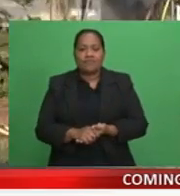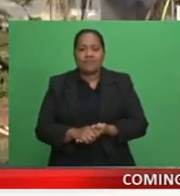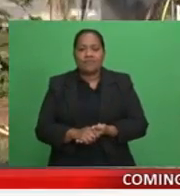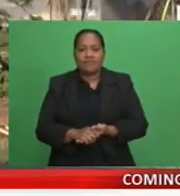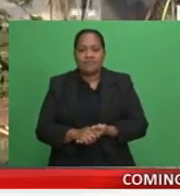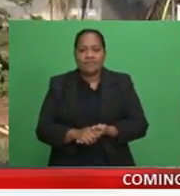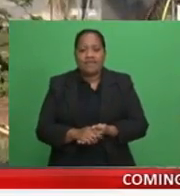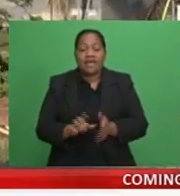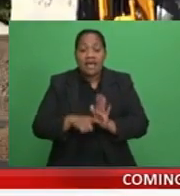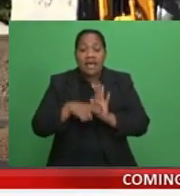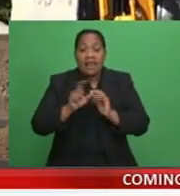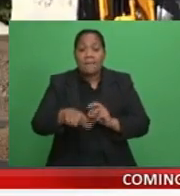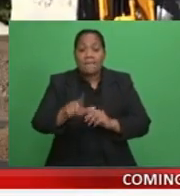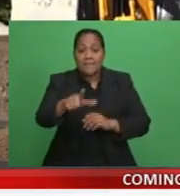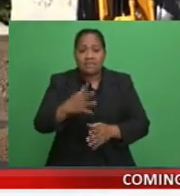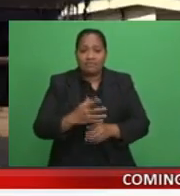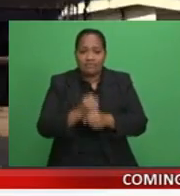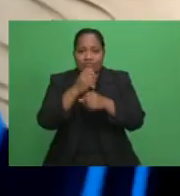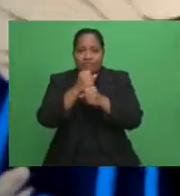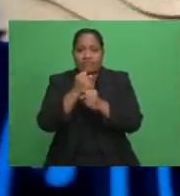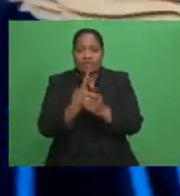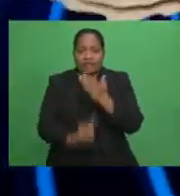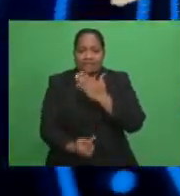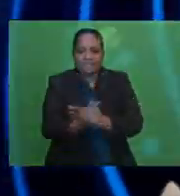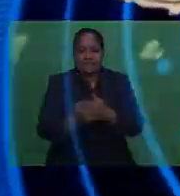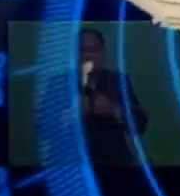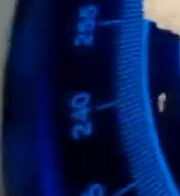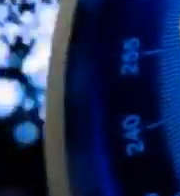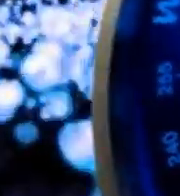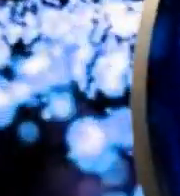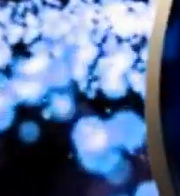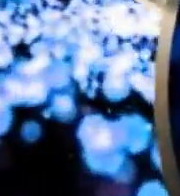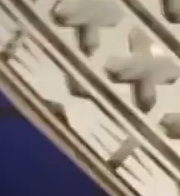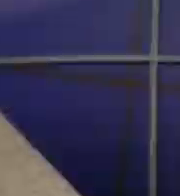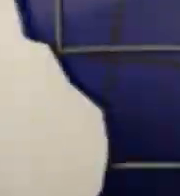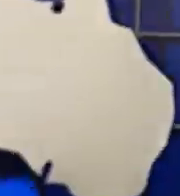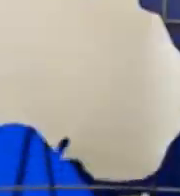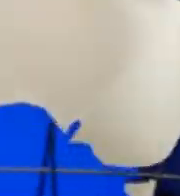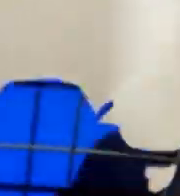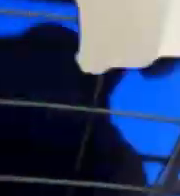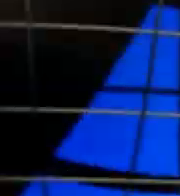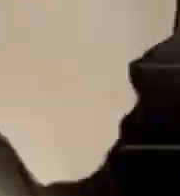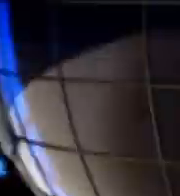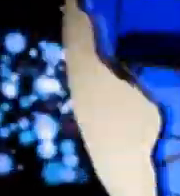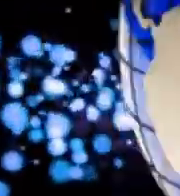Airport upgrade begins.